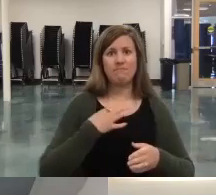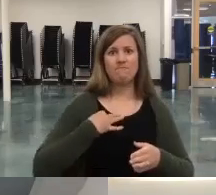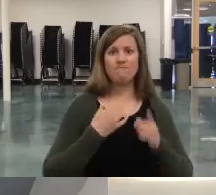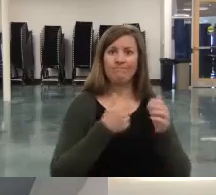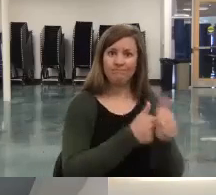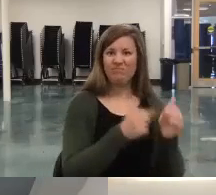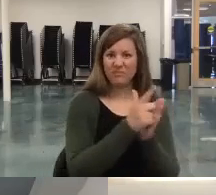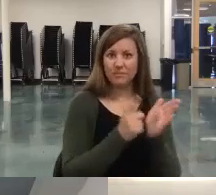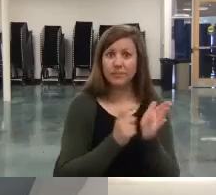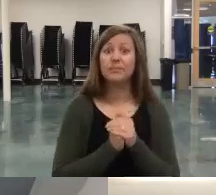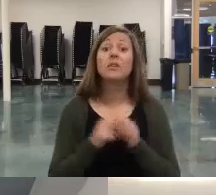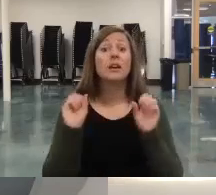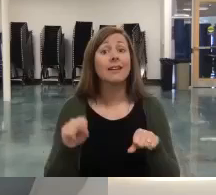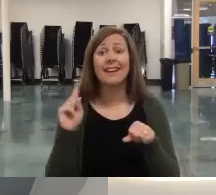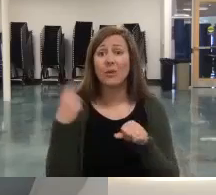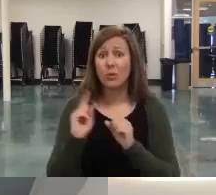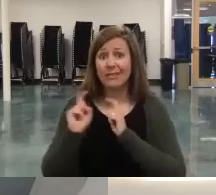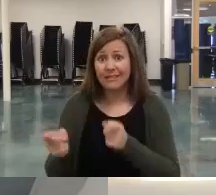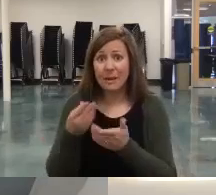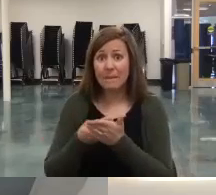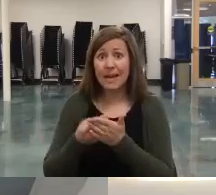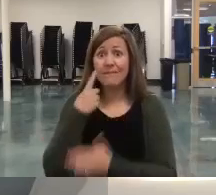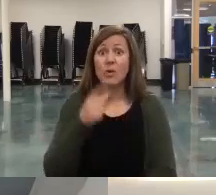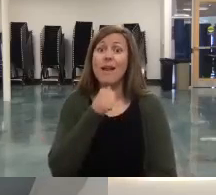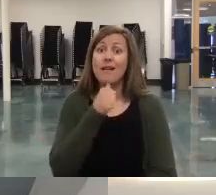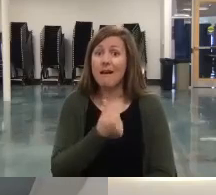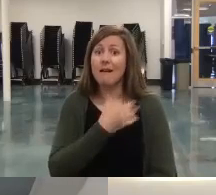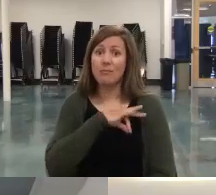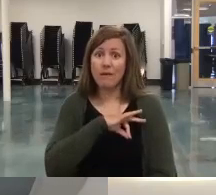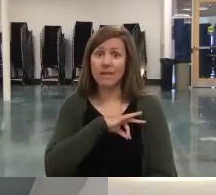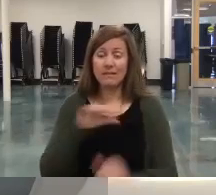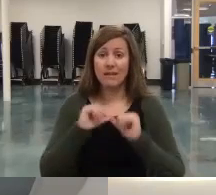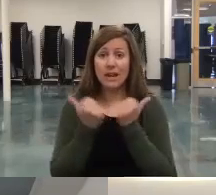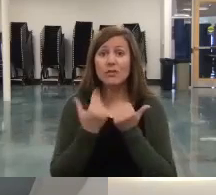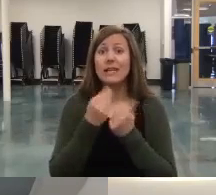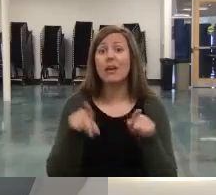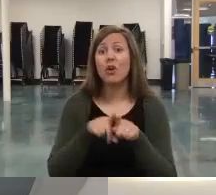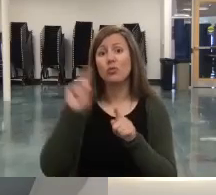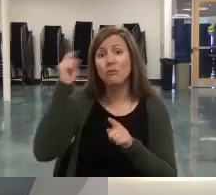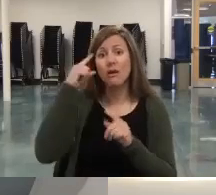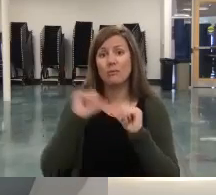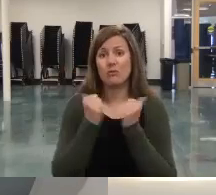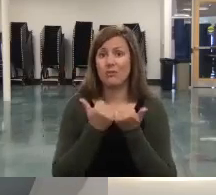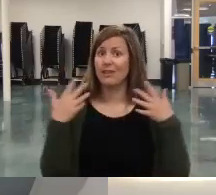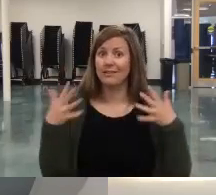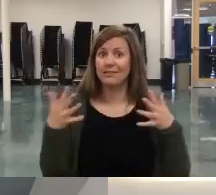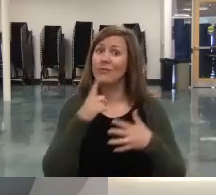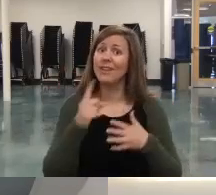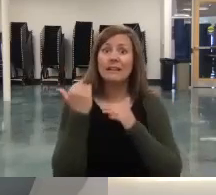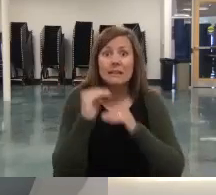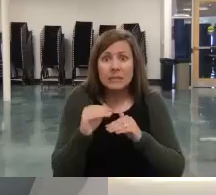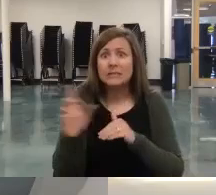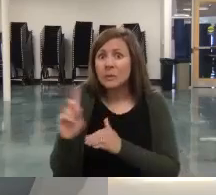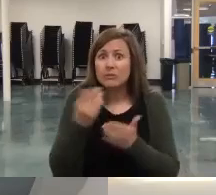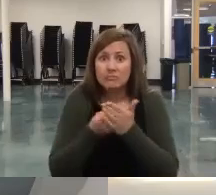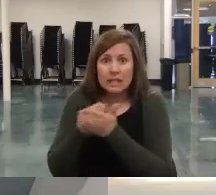are, and we can only award funds to nonprofit agencies as well as governmental agencies. There we're very limited at where the